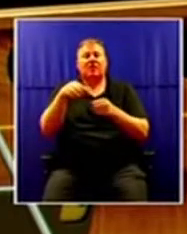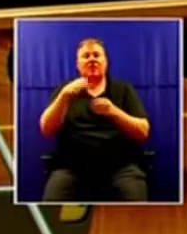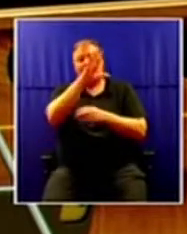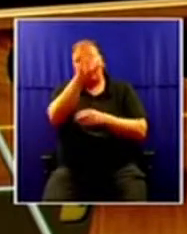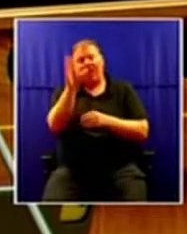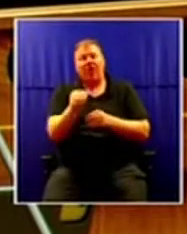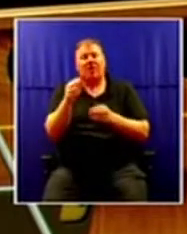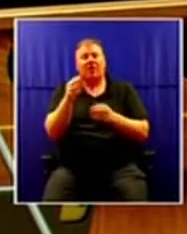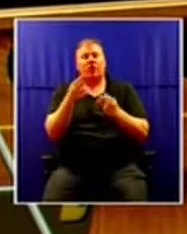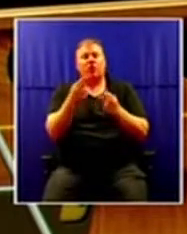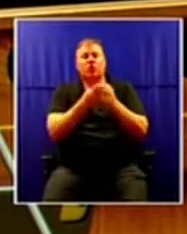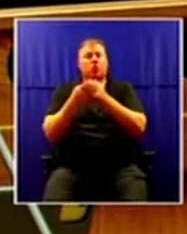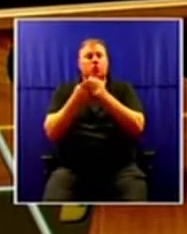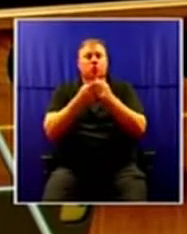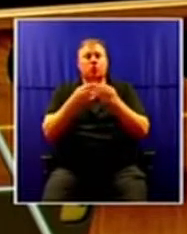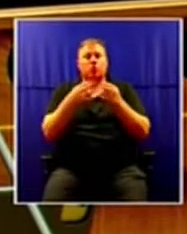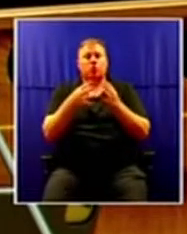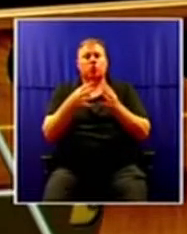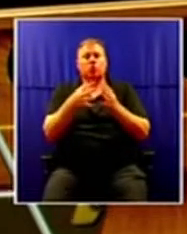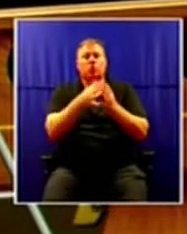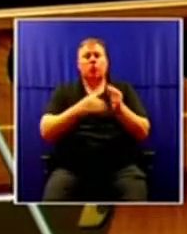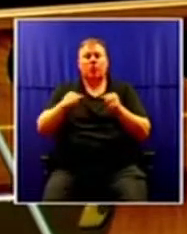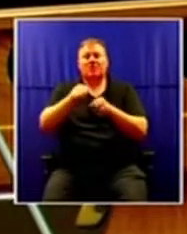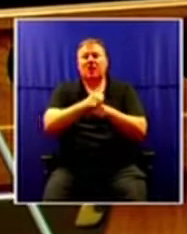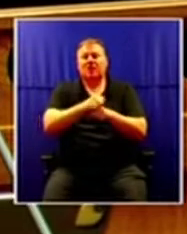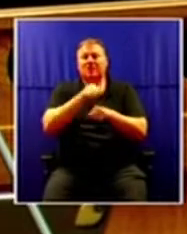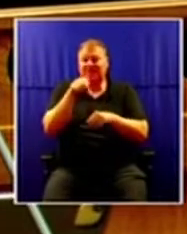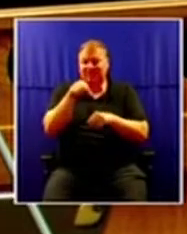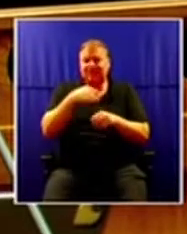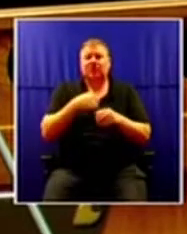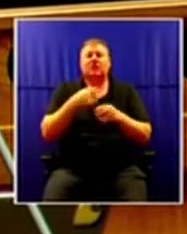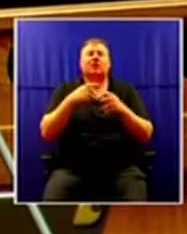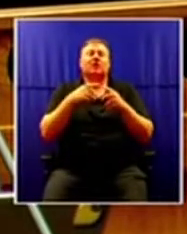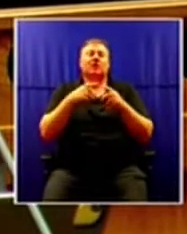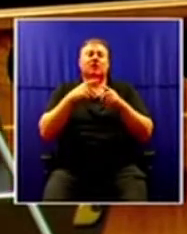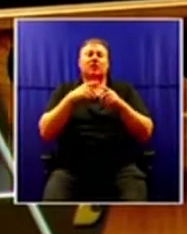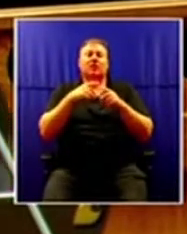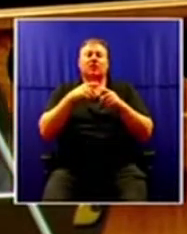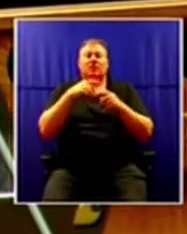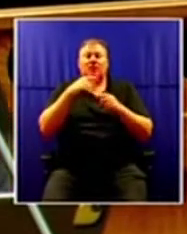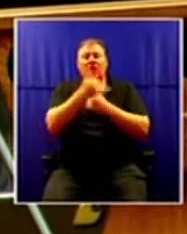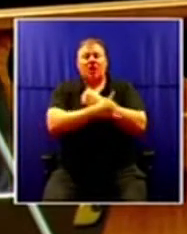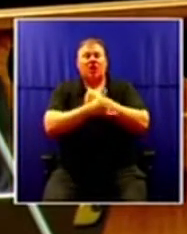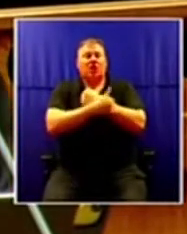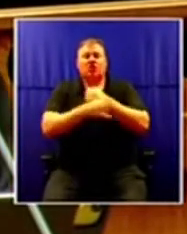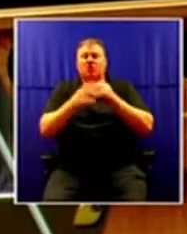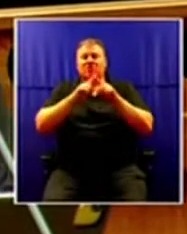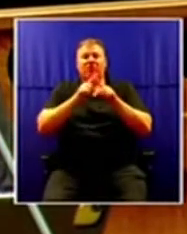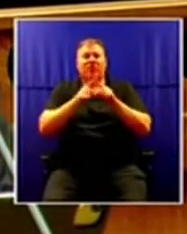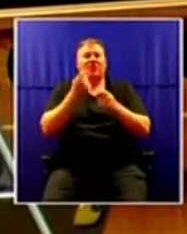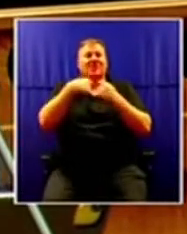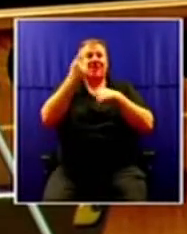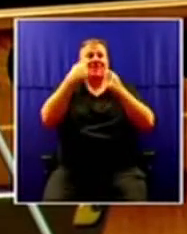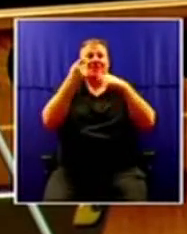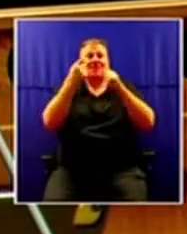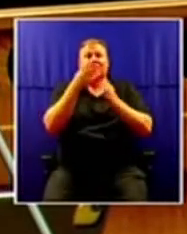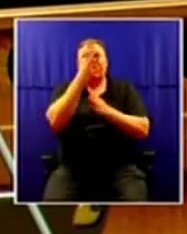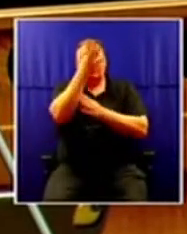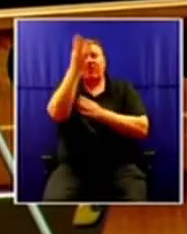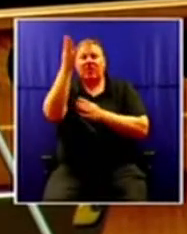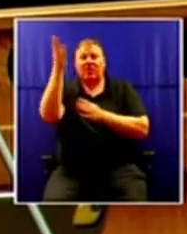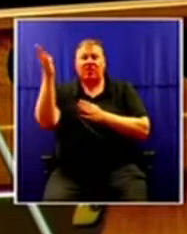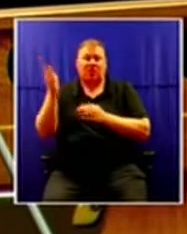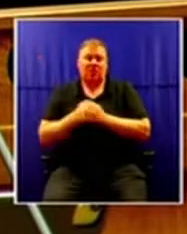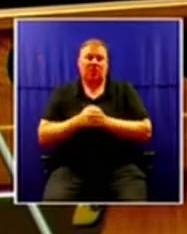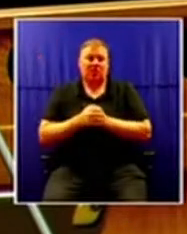of countries on our continent. And this was born out of the capabilities that we